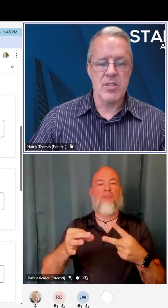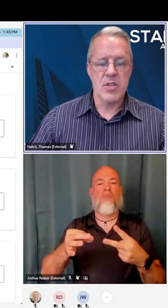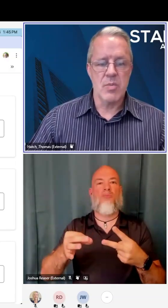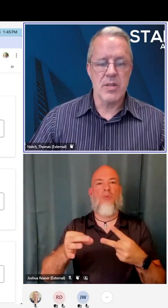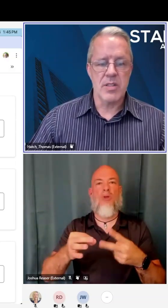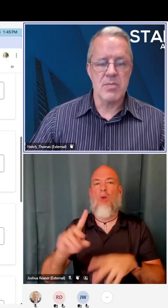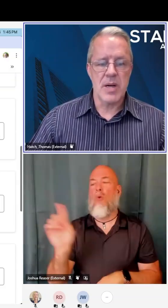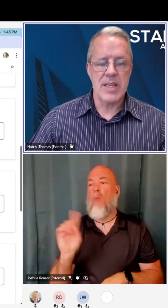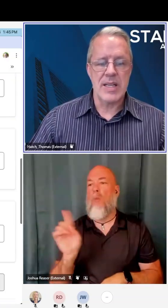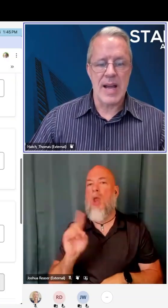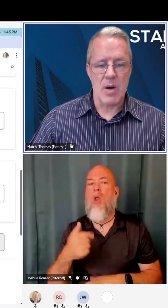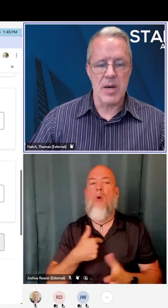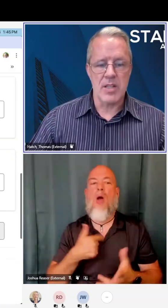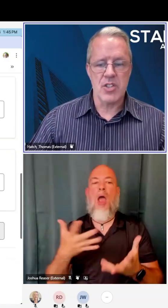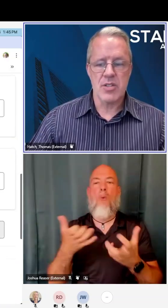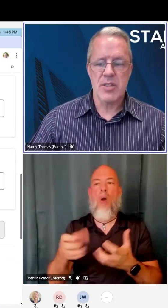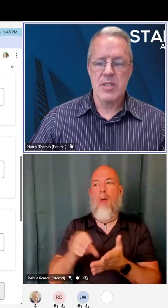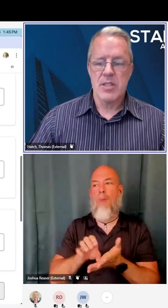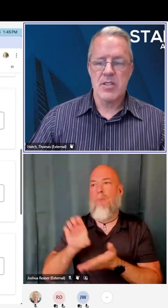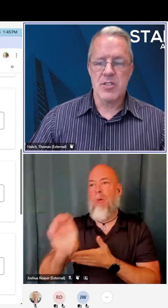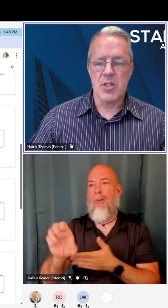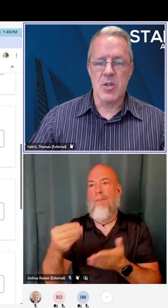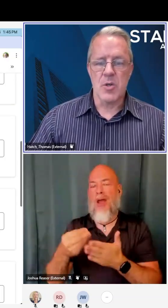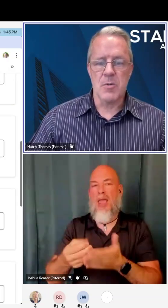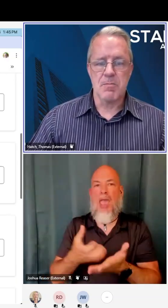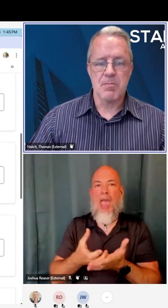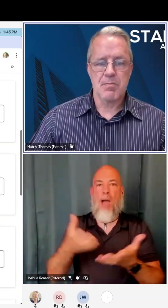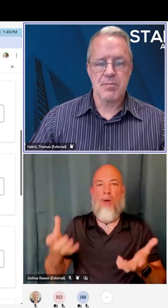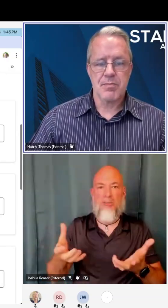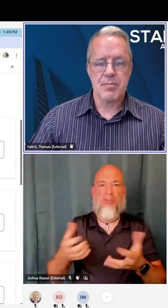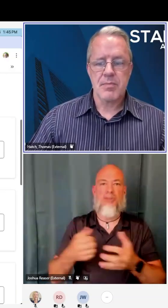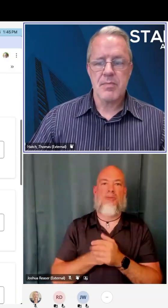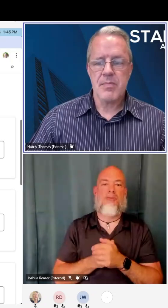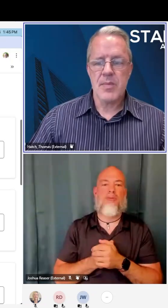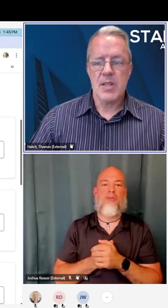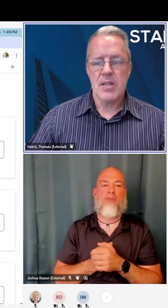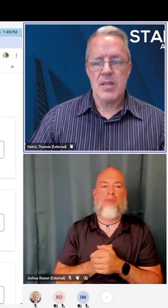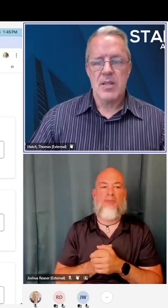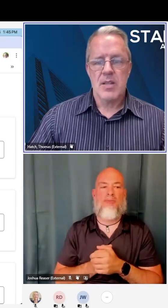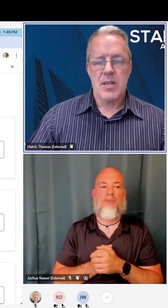I want to put this money and how much. So